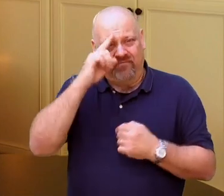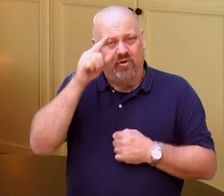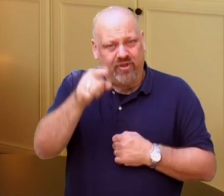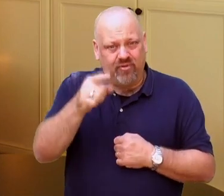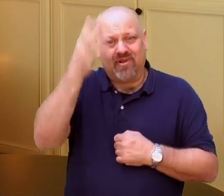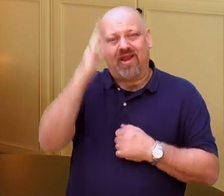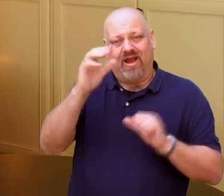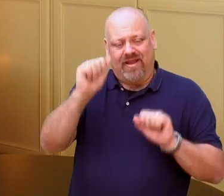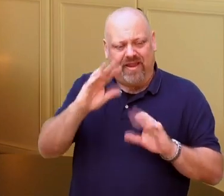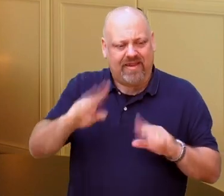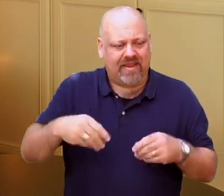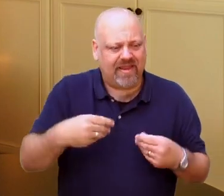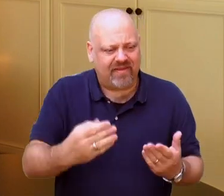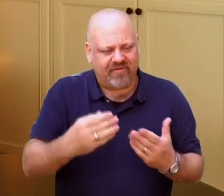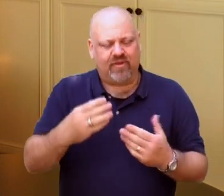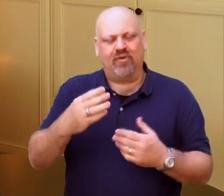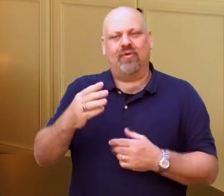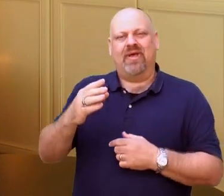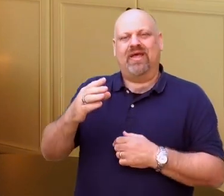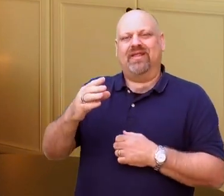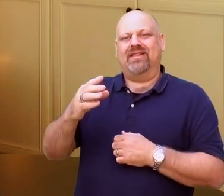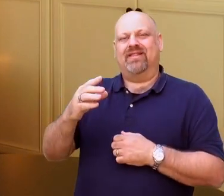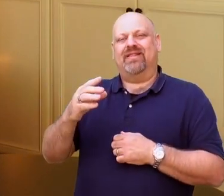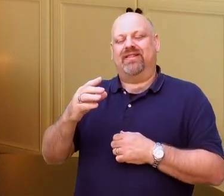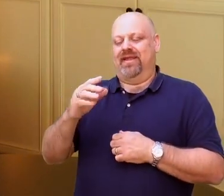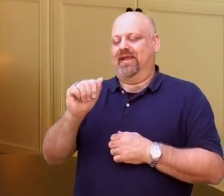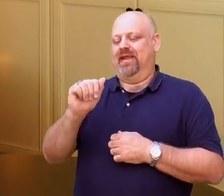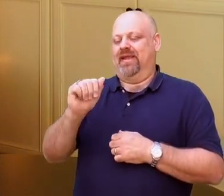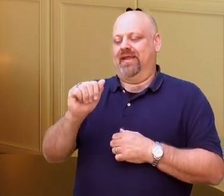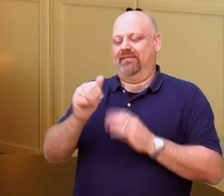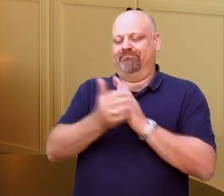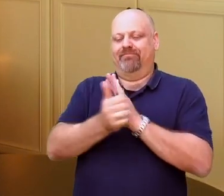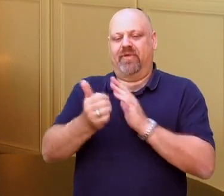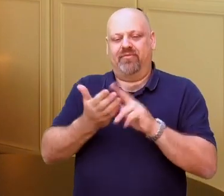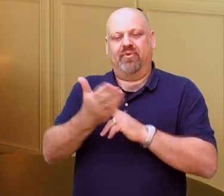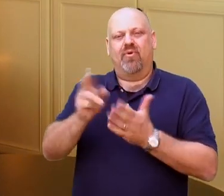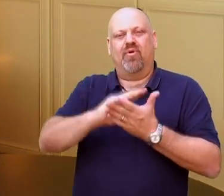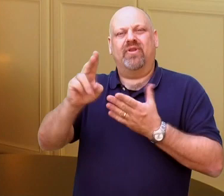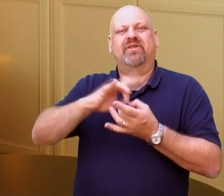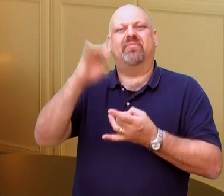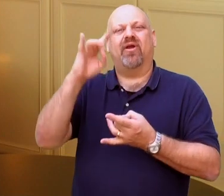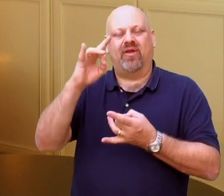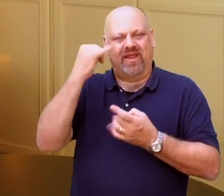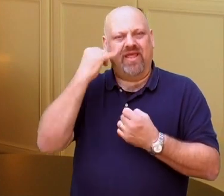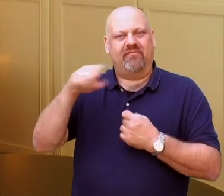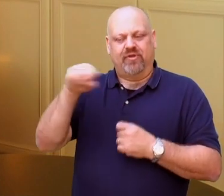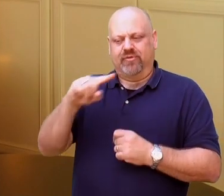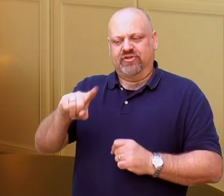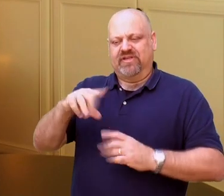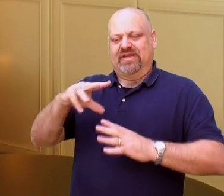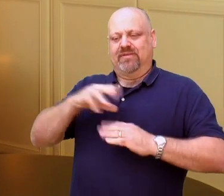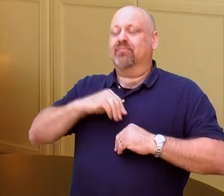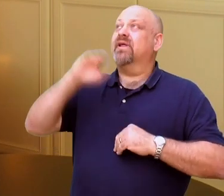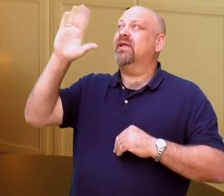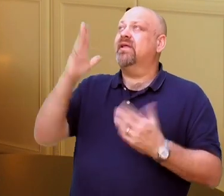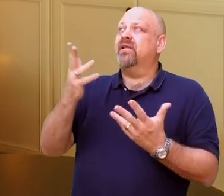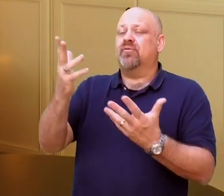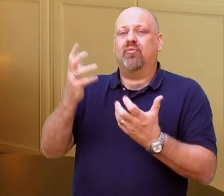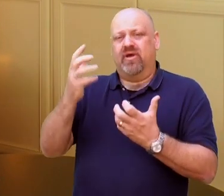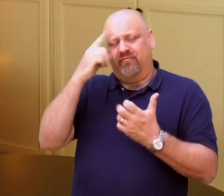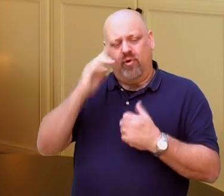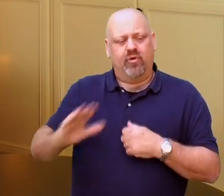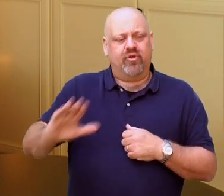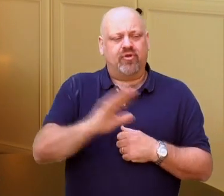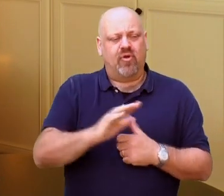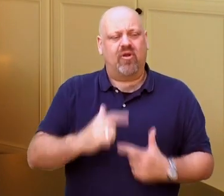is able to give you the aptitude through the Holy Spirit if you will simply embrace his